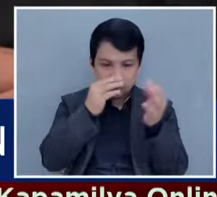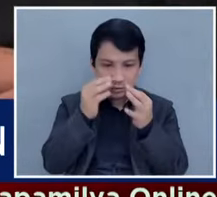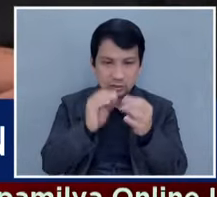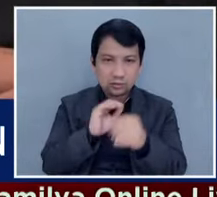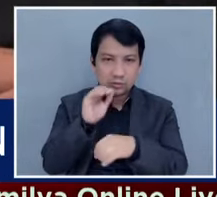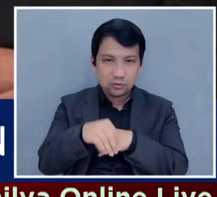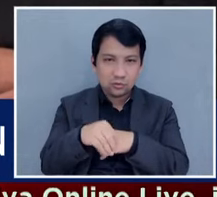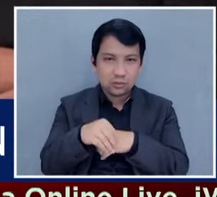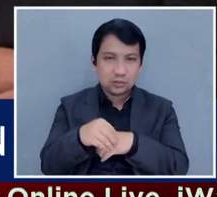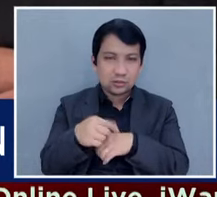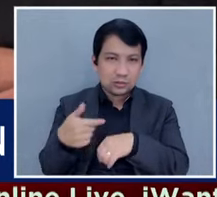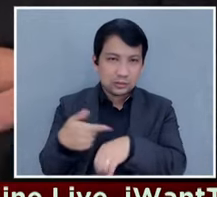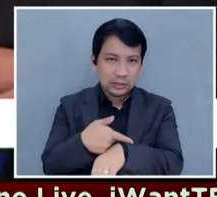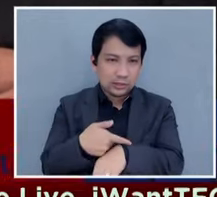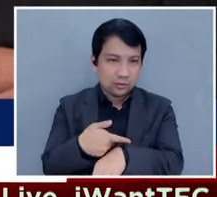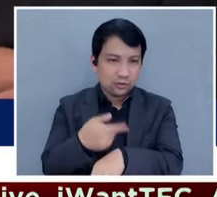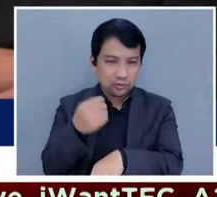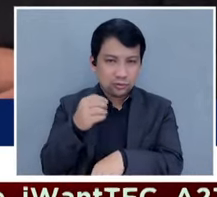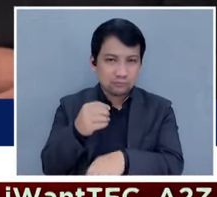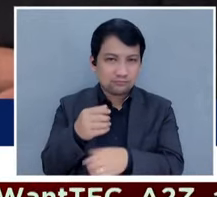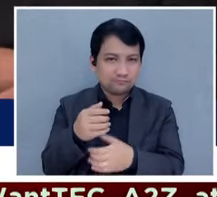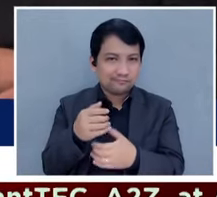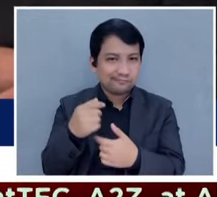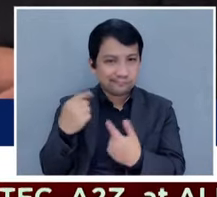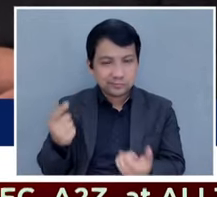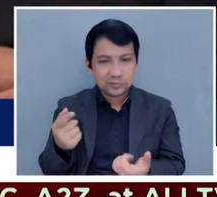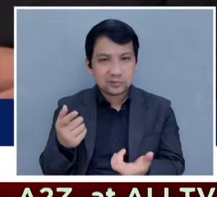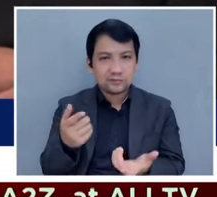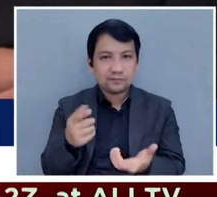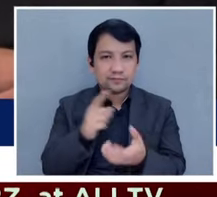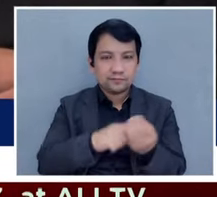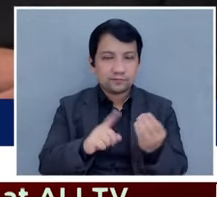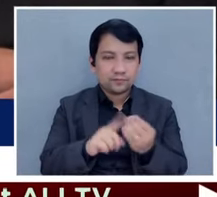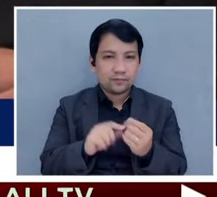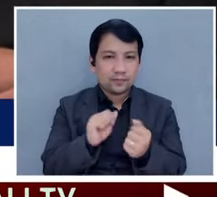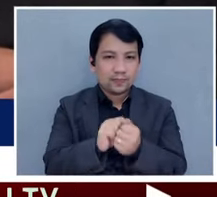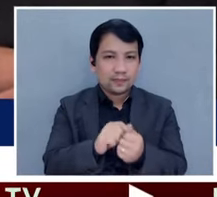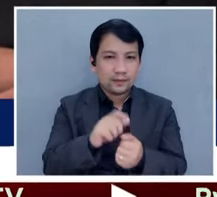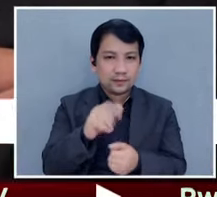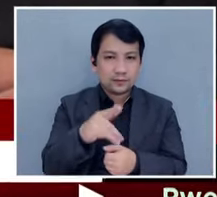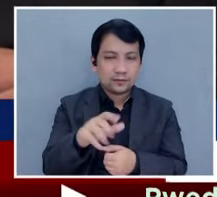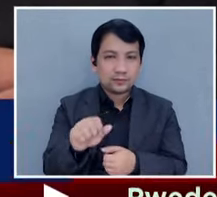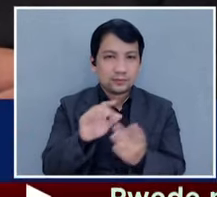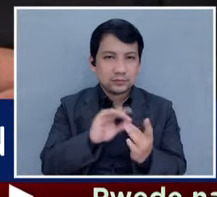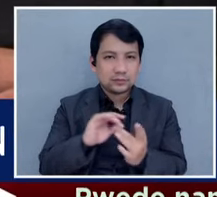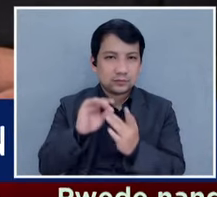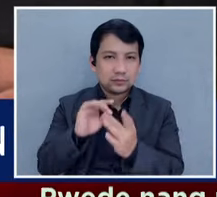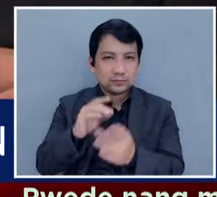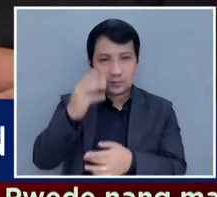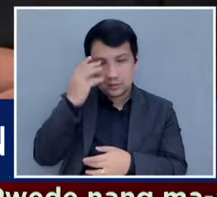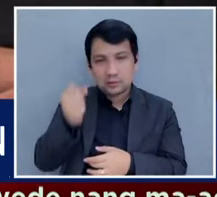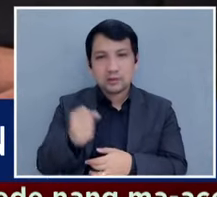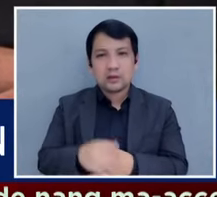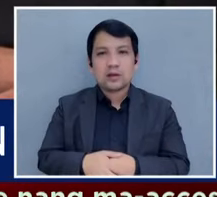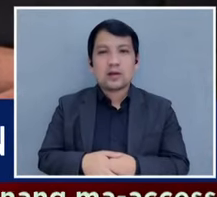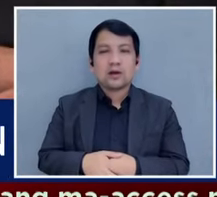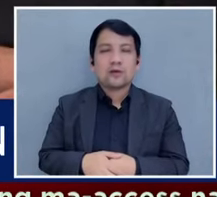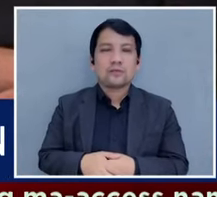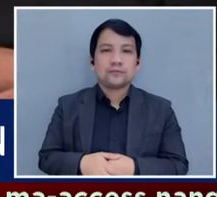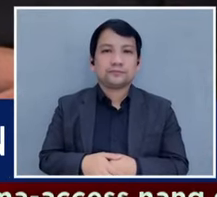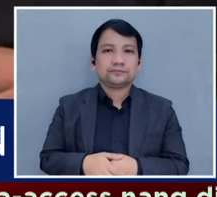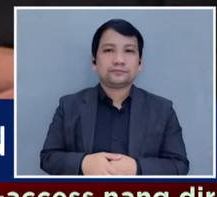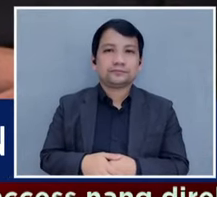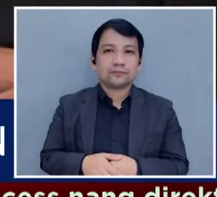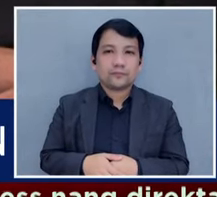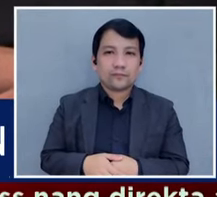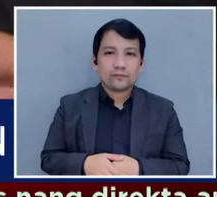mean, I think that every moment on set and off with Angus was a special memory. I think that that's just